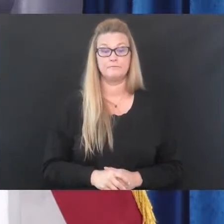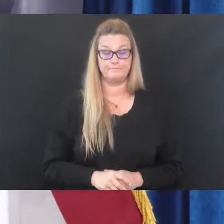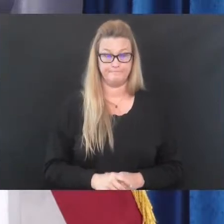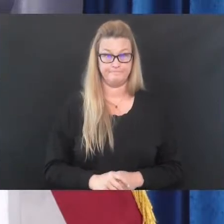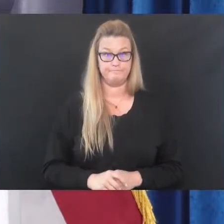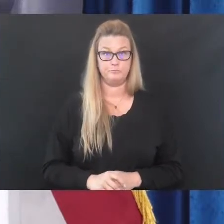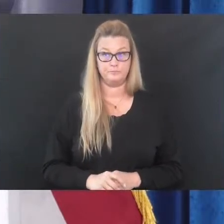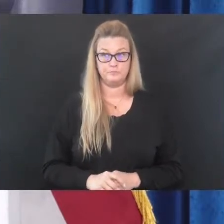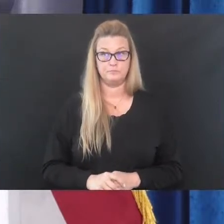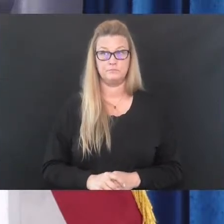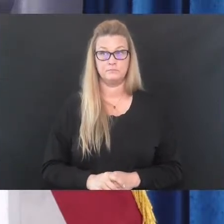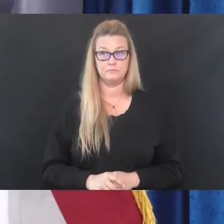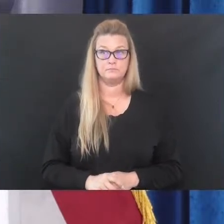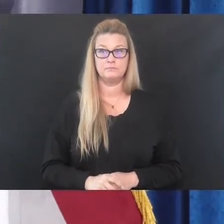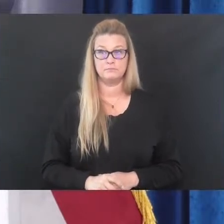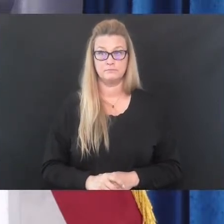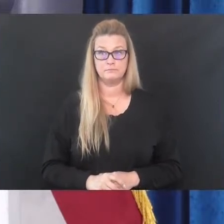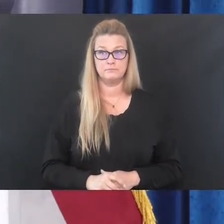Now,